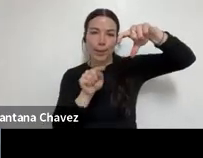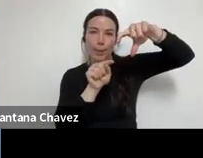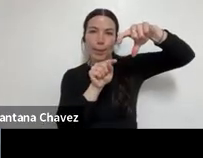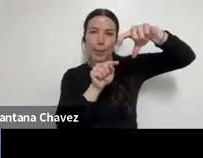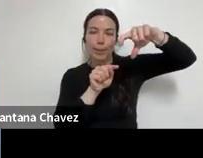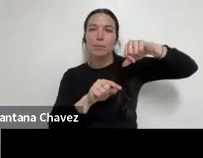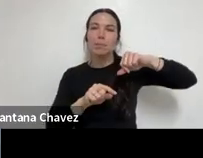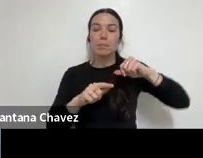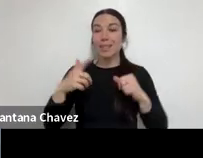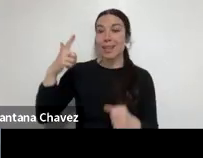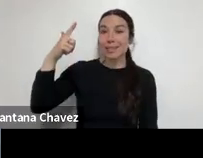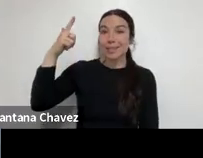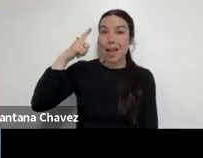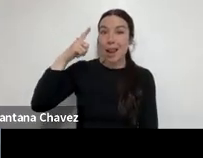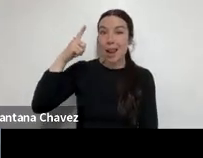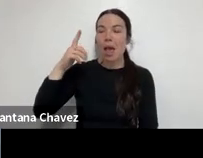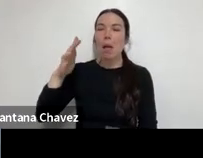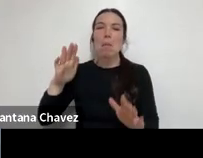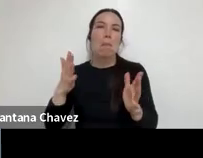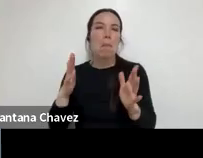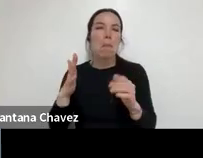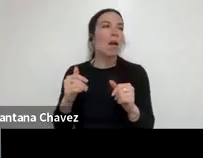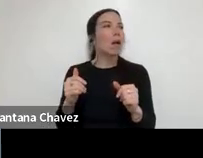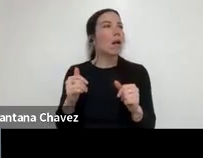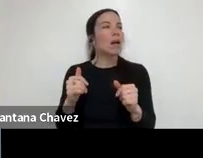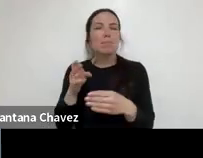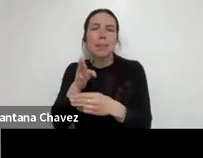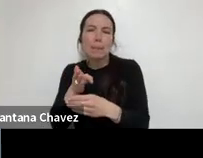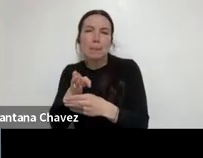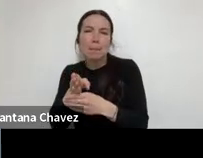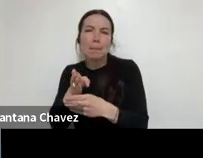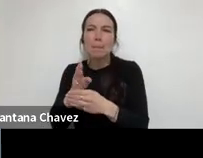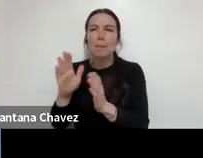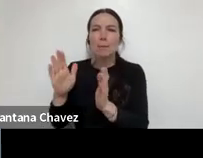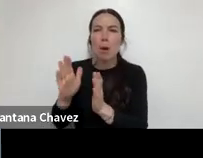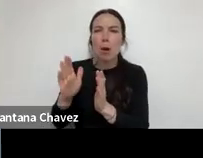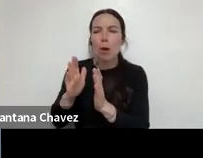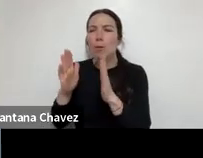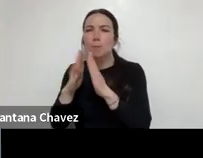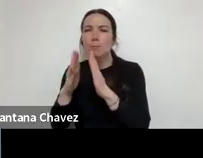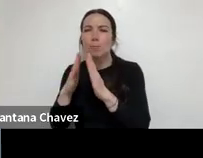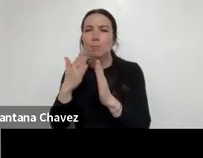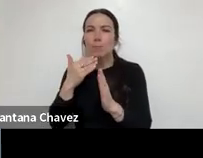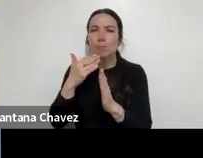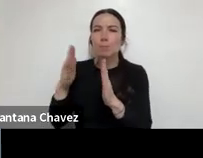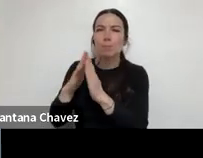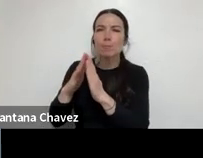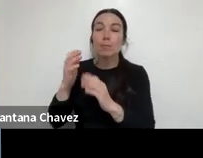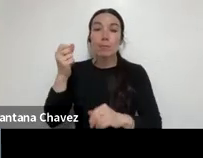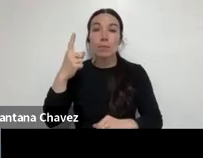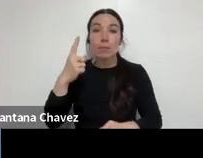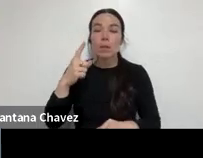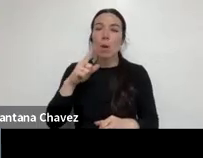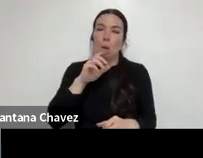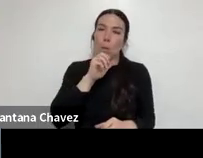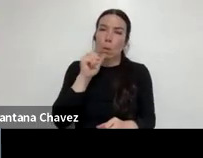medium, small city, maybe a big town. But it's a beautiful medieval